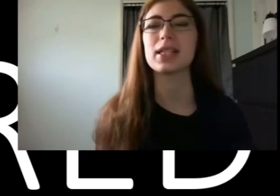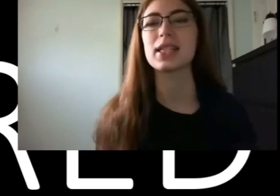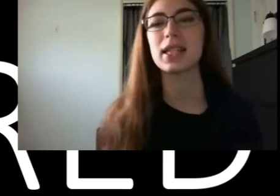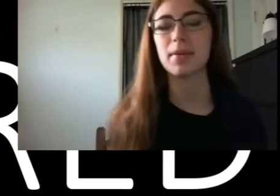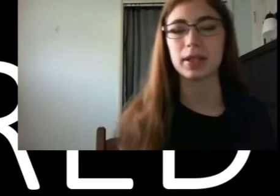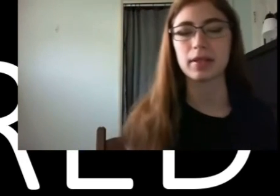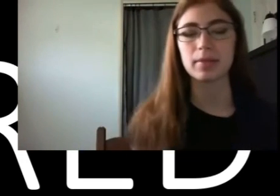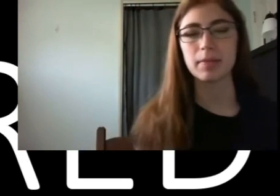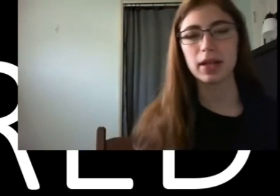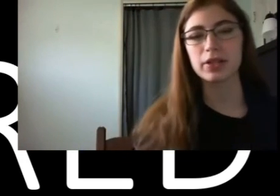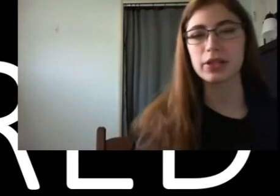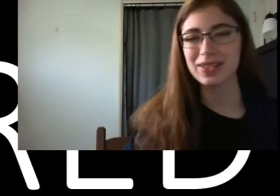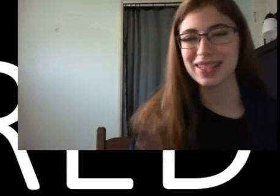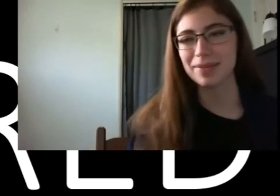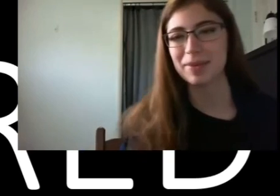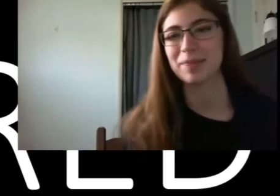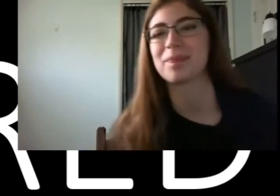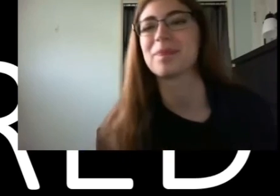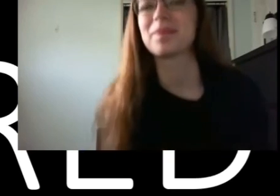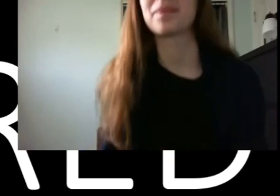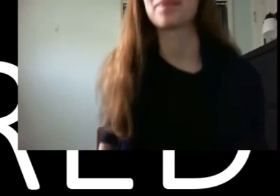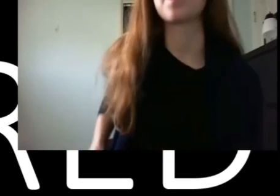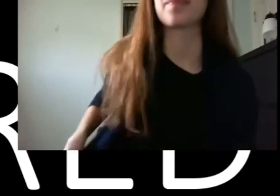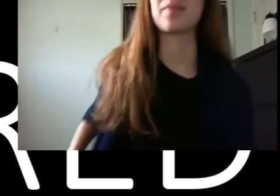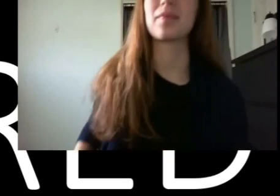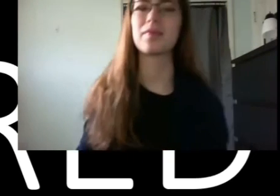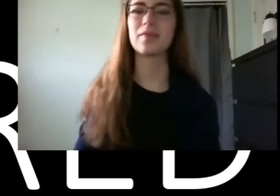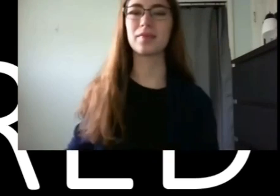I'm gonna sit up a little bit better so you can see.